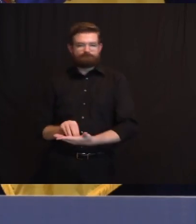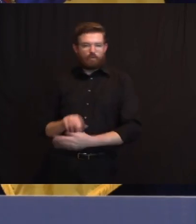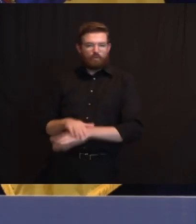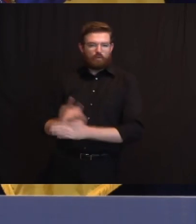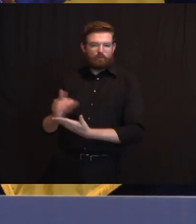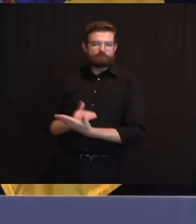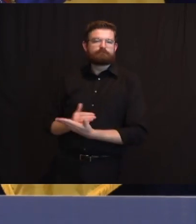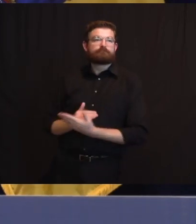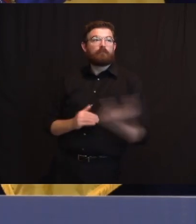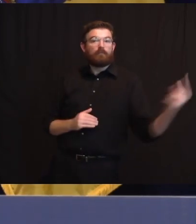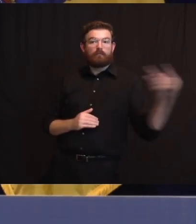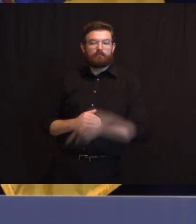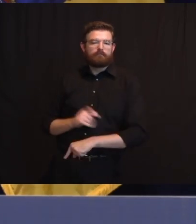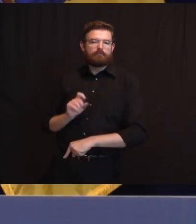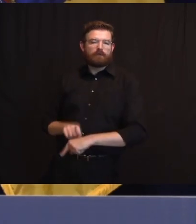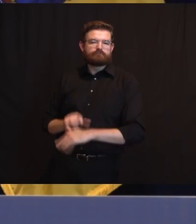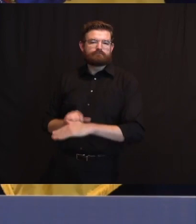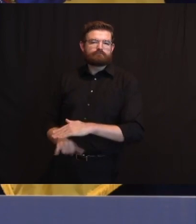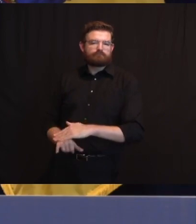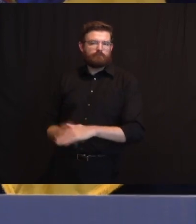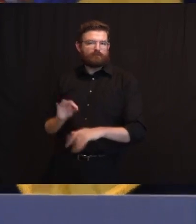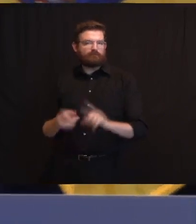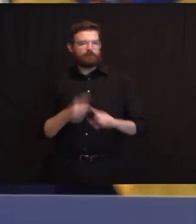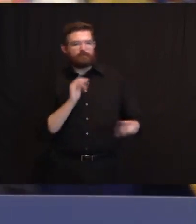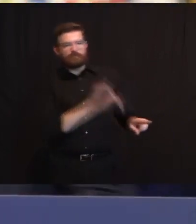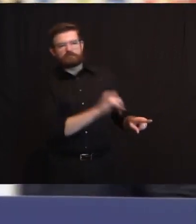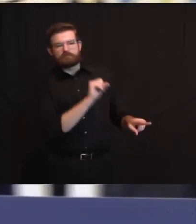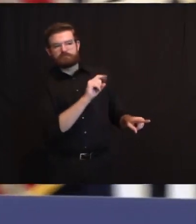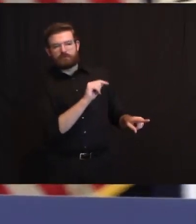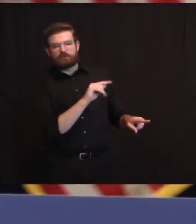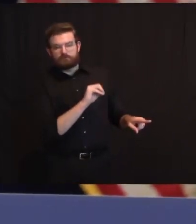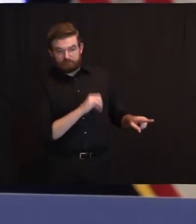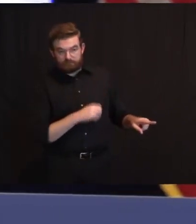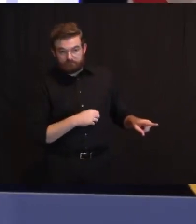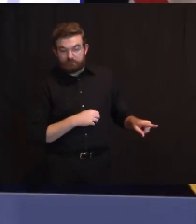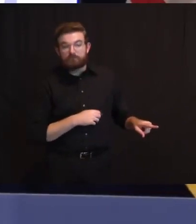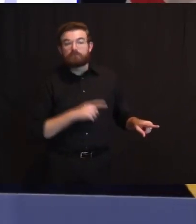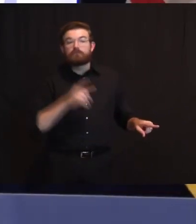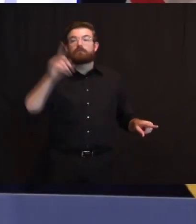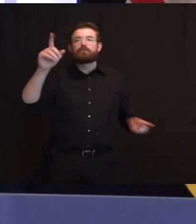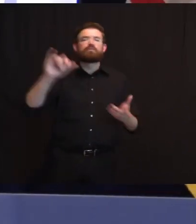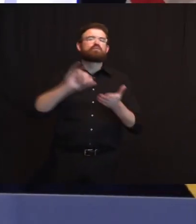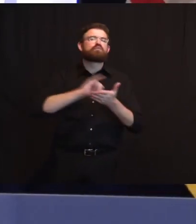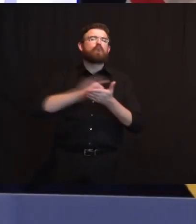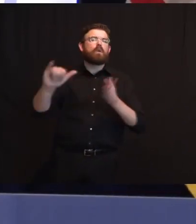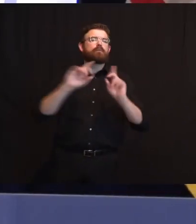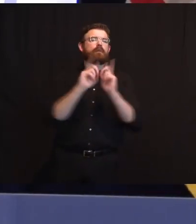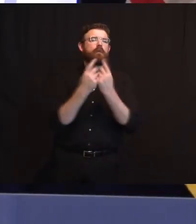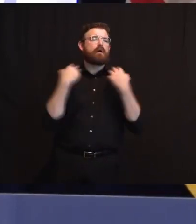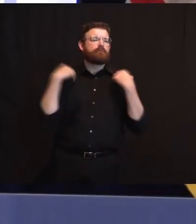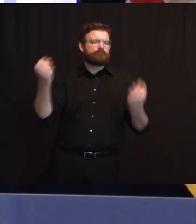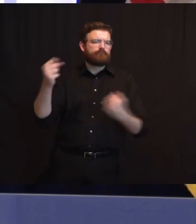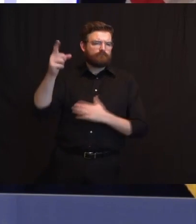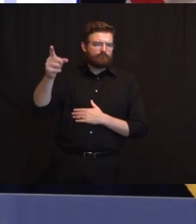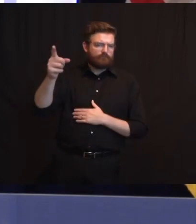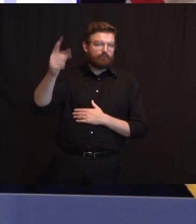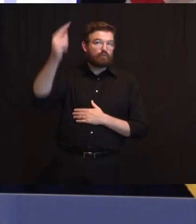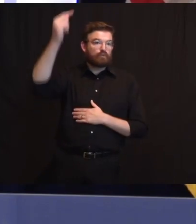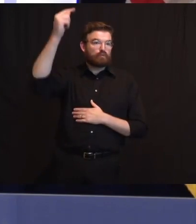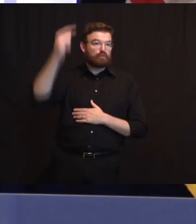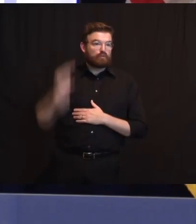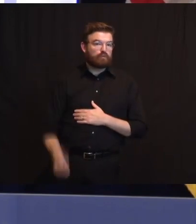it? CDC, I assume? Or? The New York Department of Health every Tuesday collects